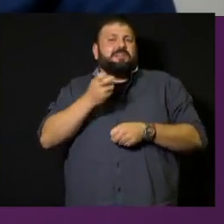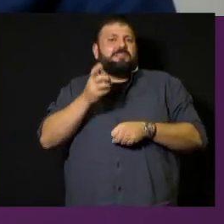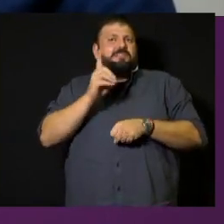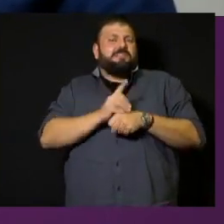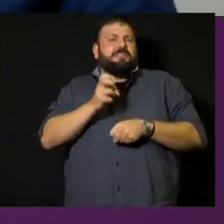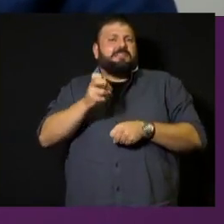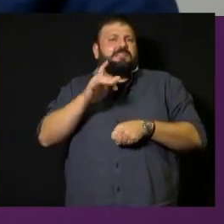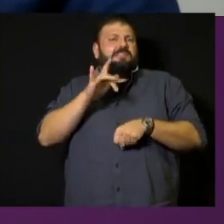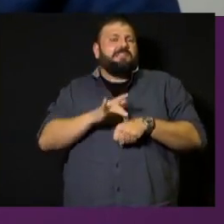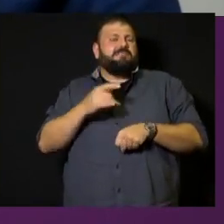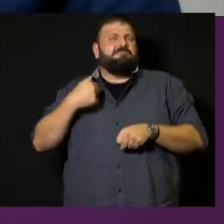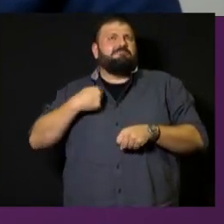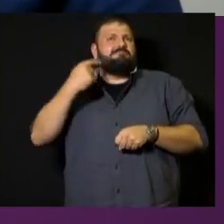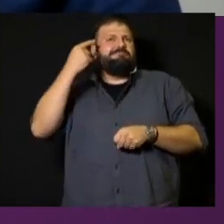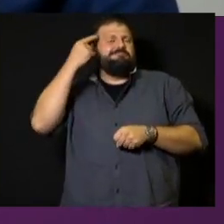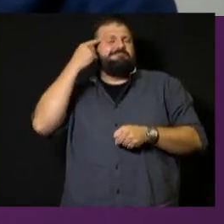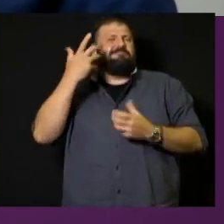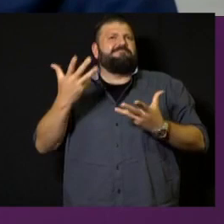as we all have,